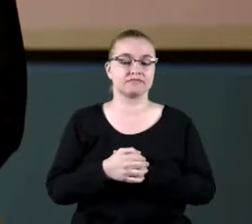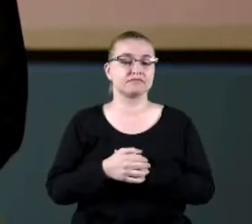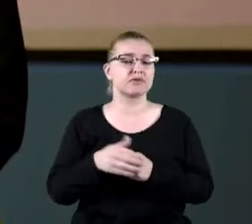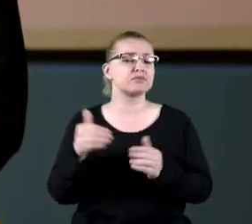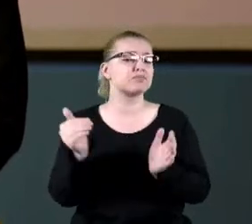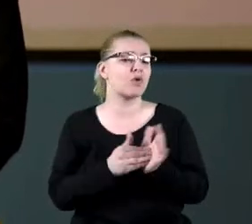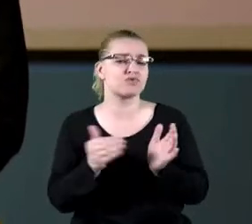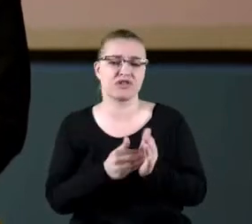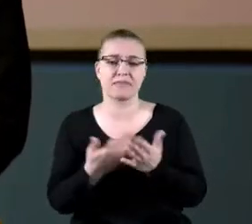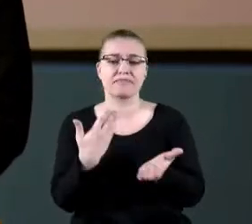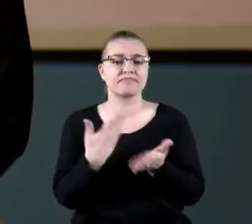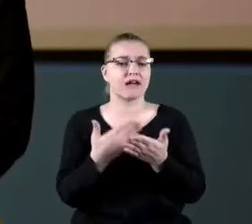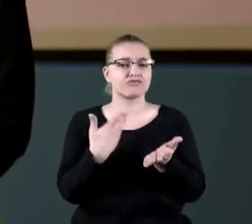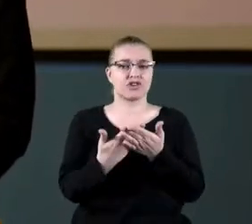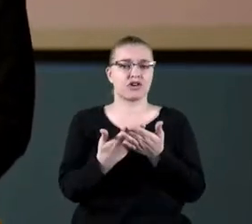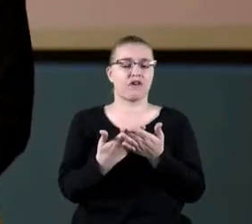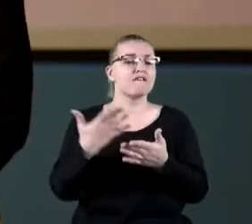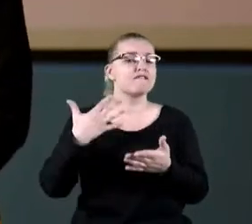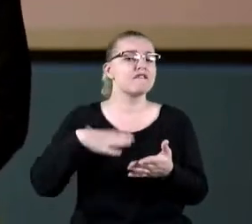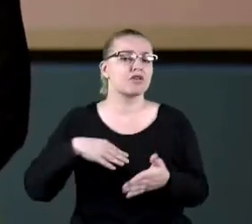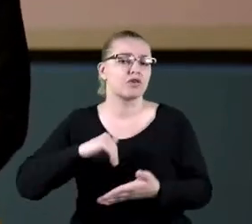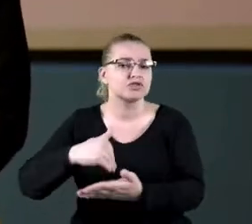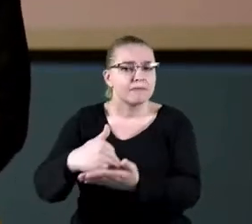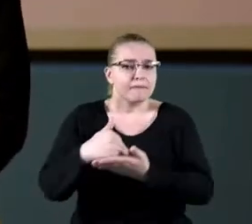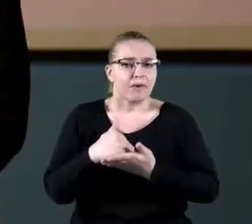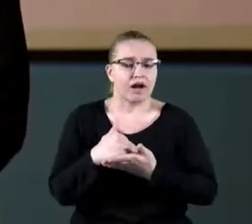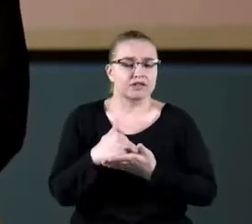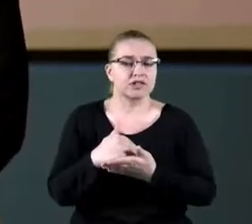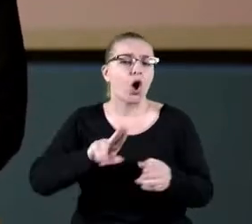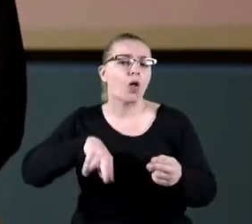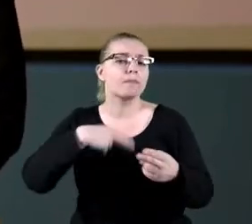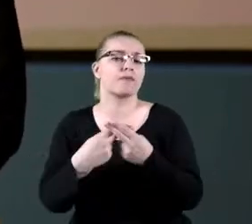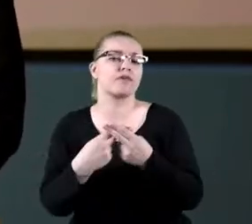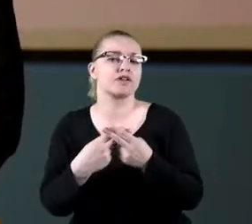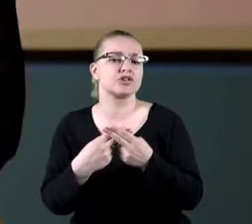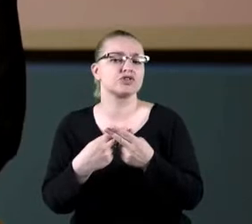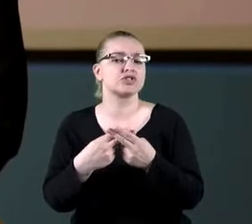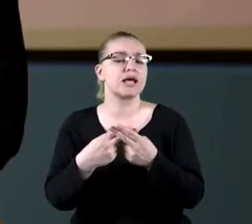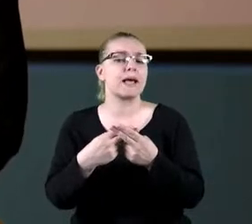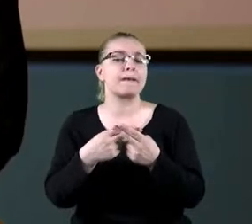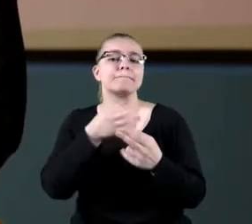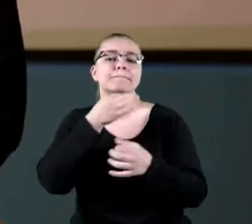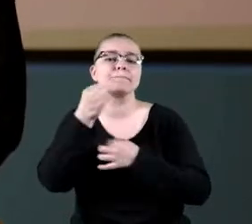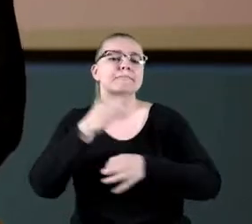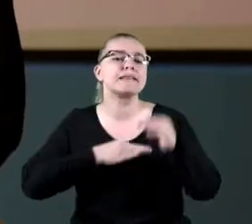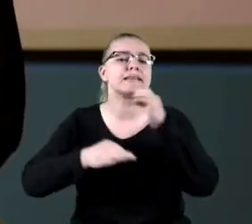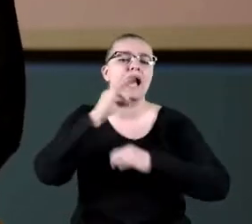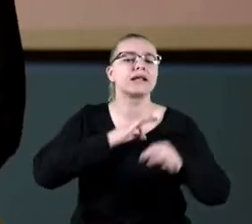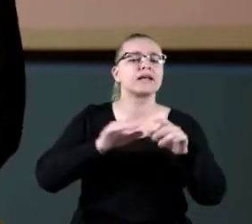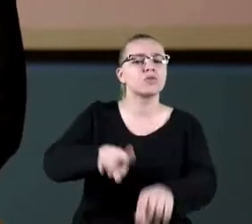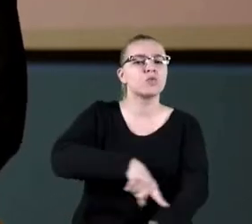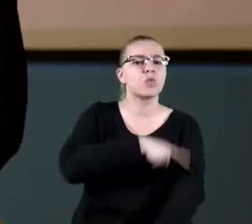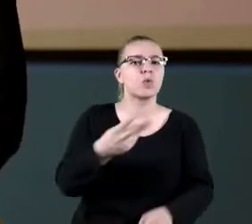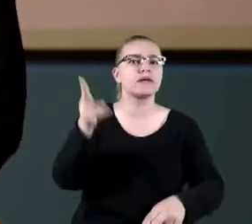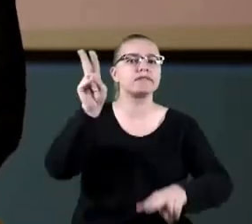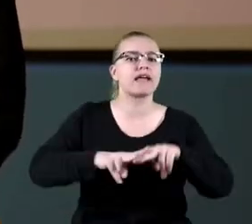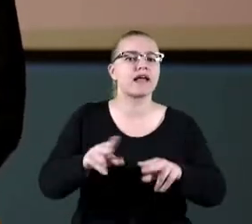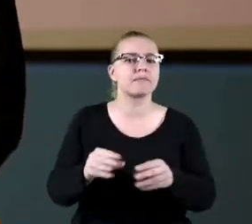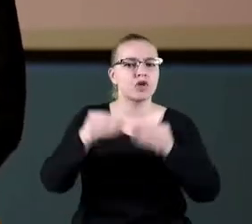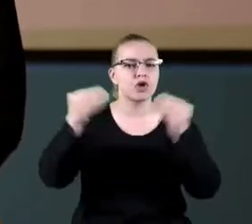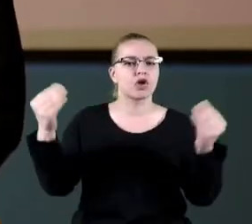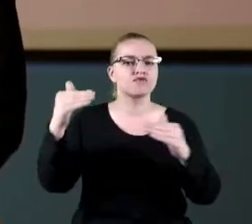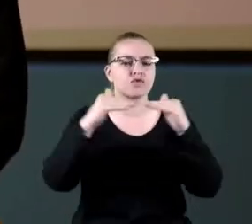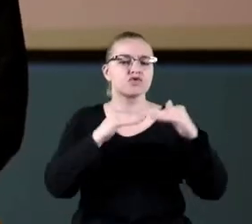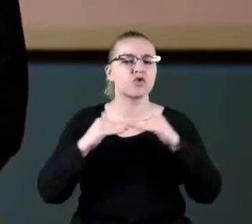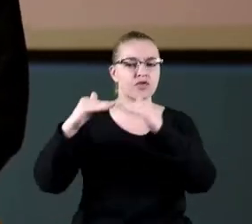answer the long-term sustainability decision, and to integrate sustainable and innovation criteria